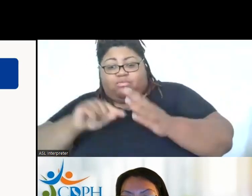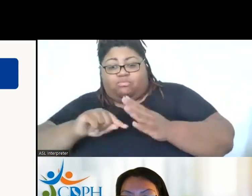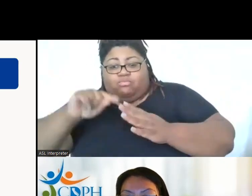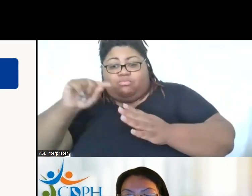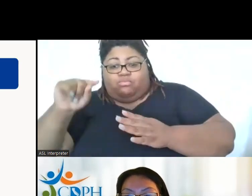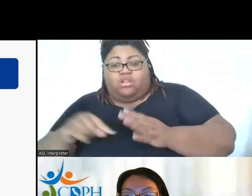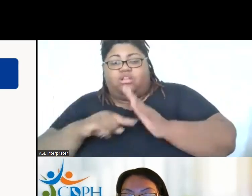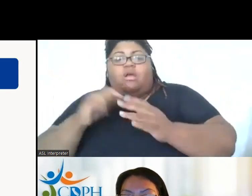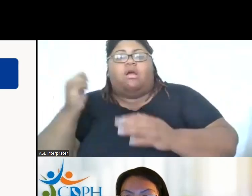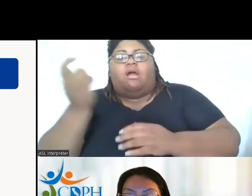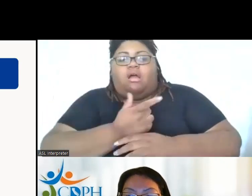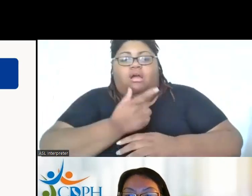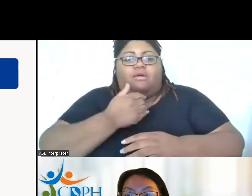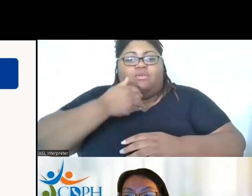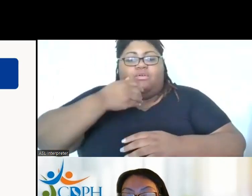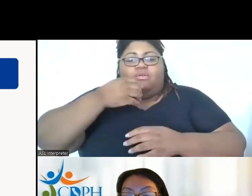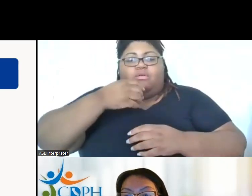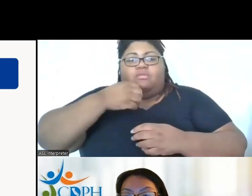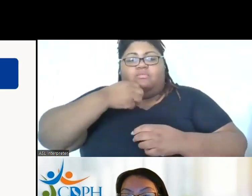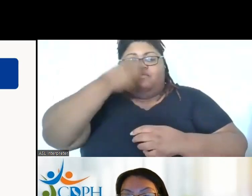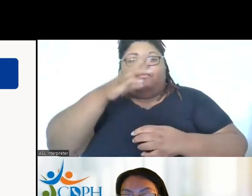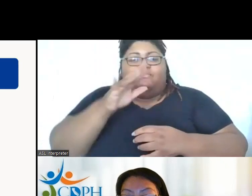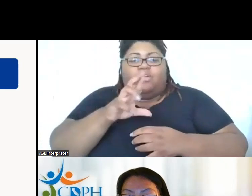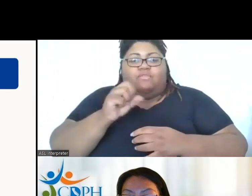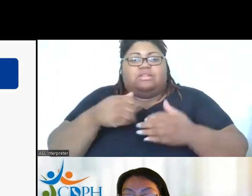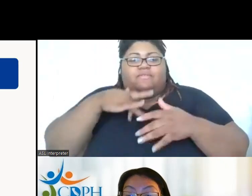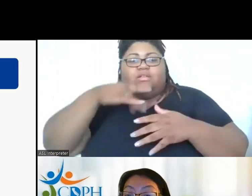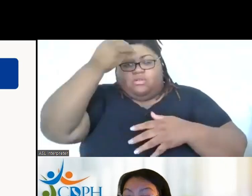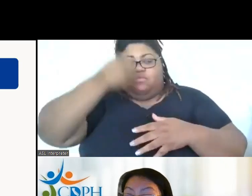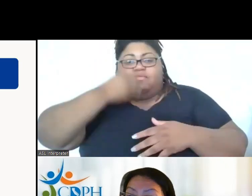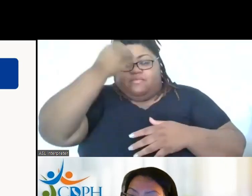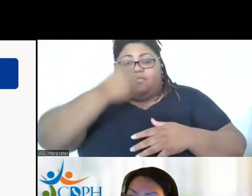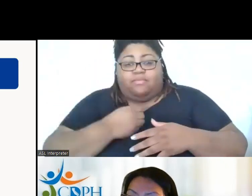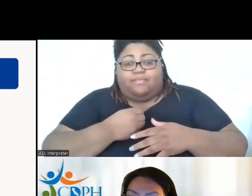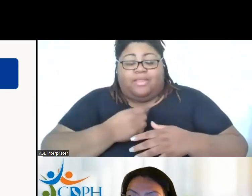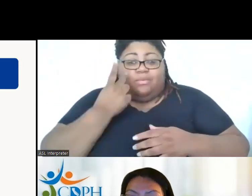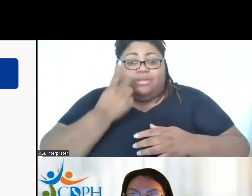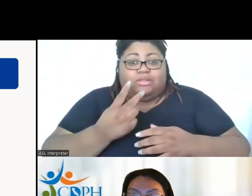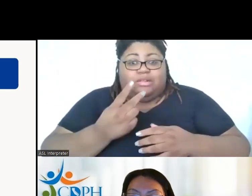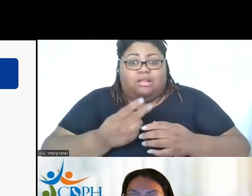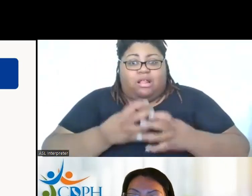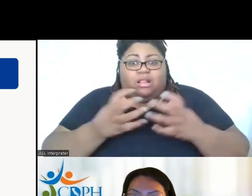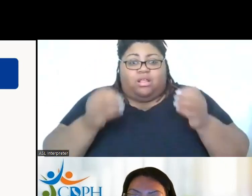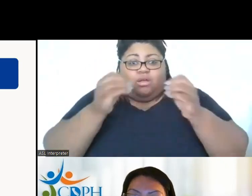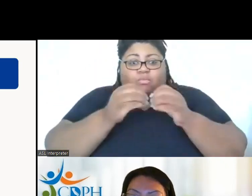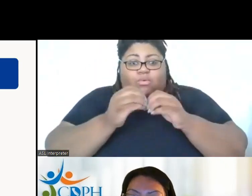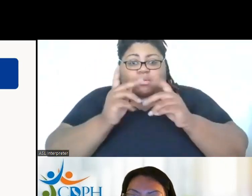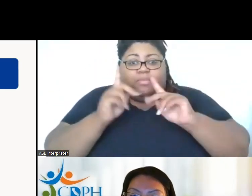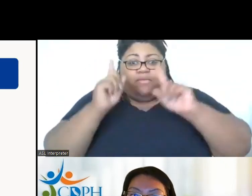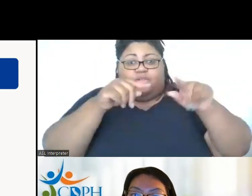respiratory viruses. And we have seen that the peak of hospitalizations related to respiratory